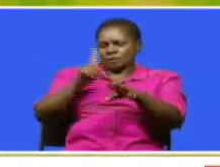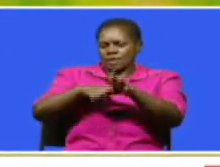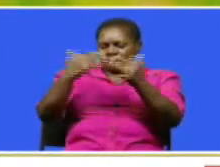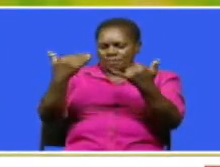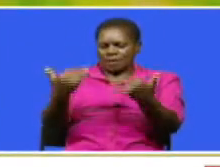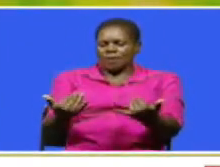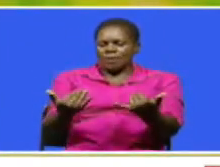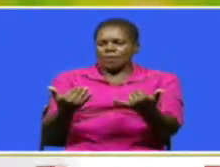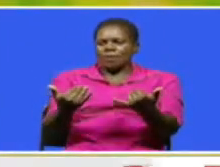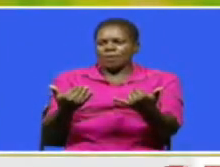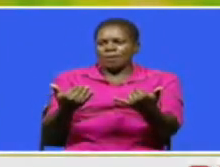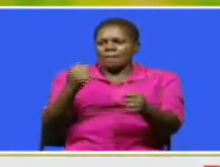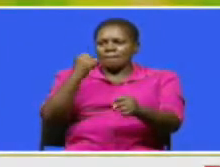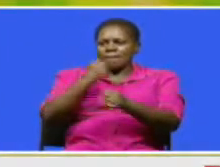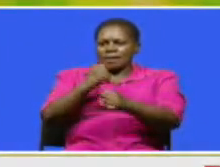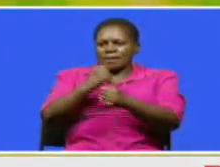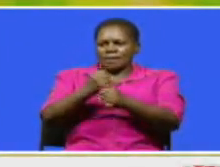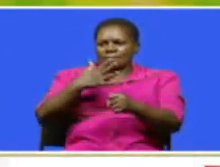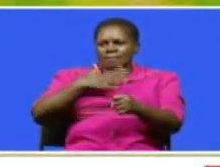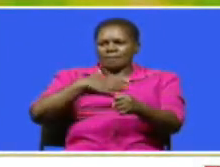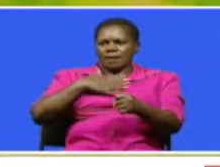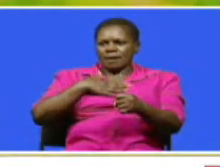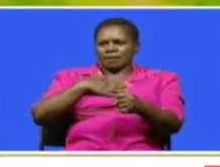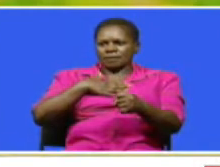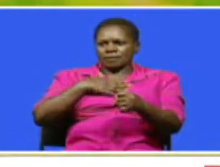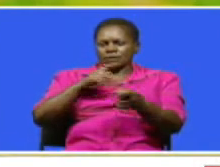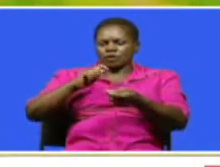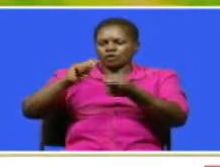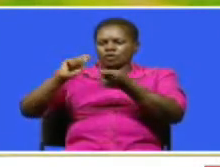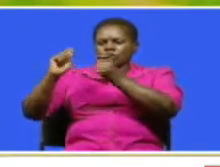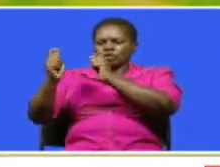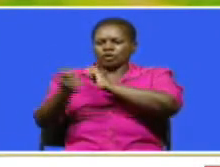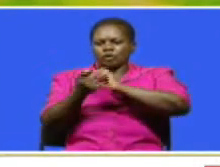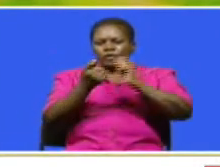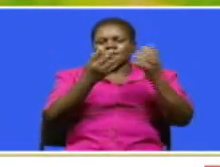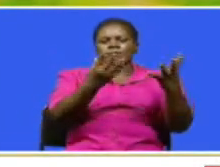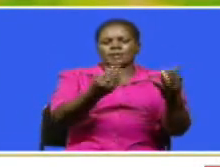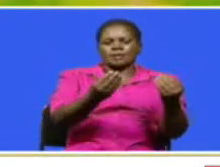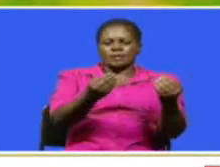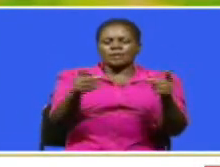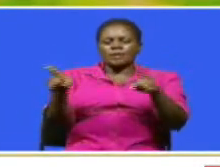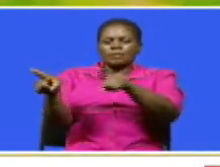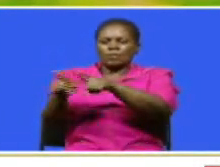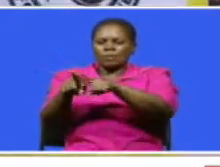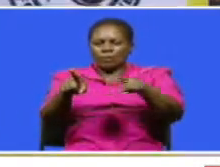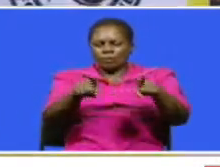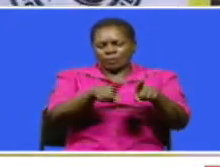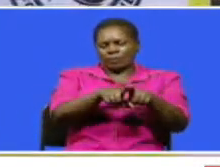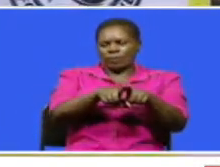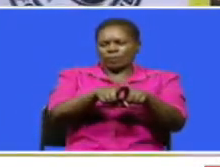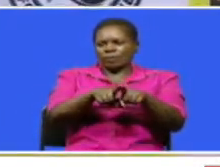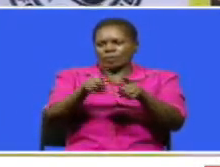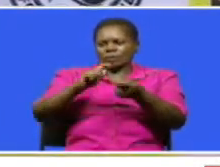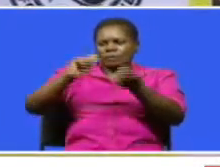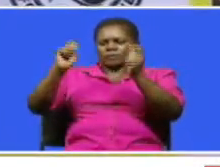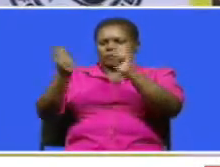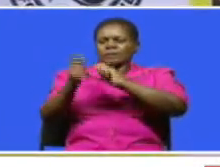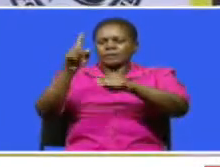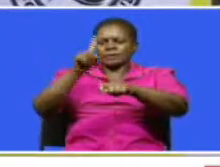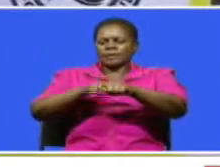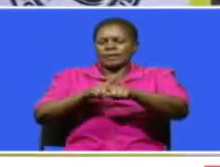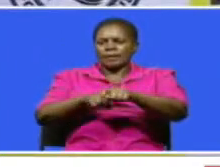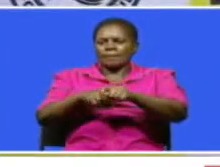moment in terms of making my transition in coaching. Of course, the transition